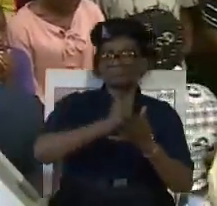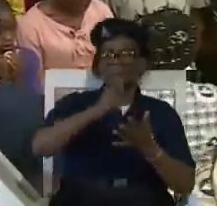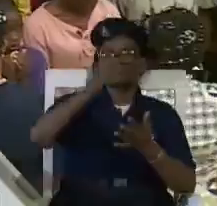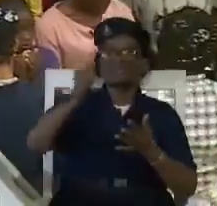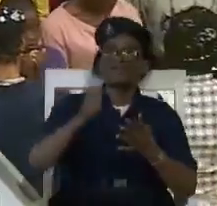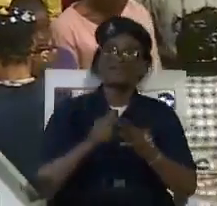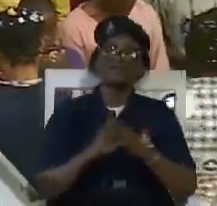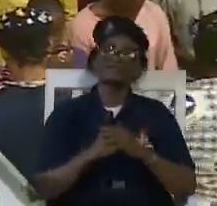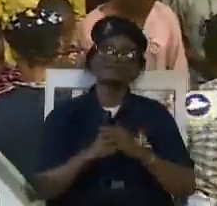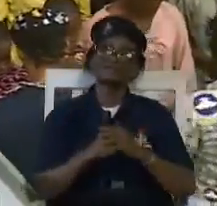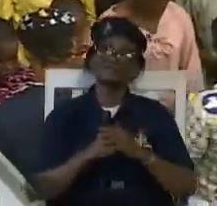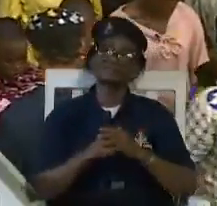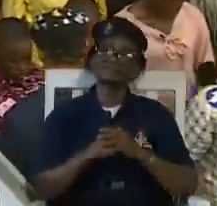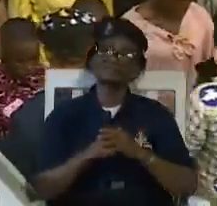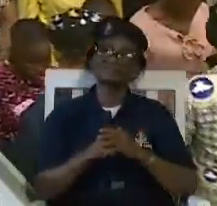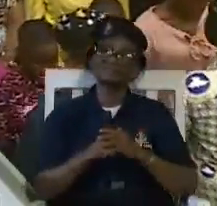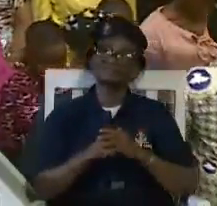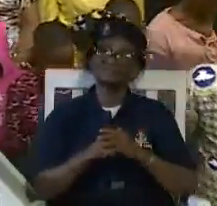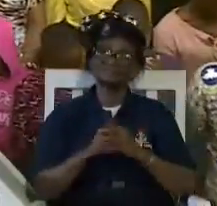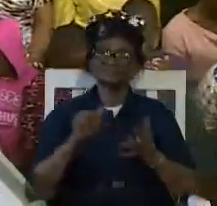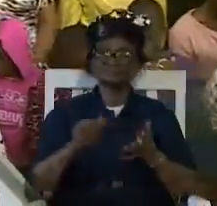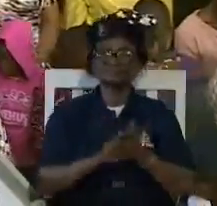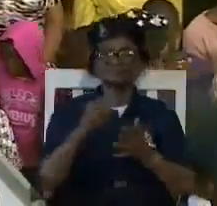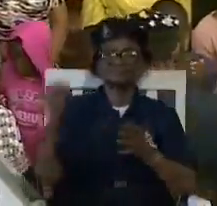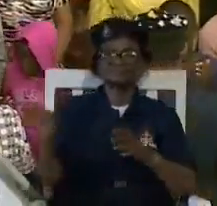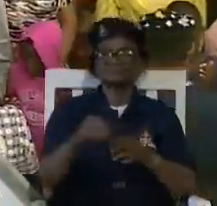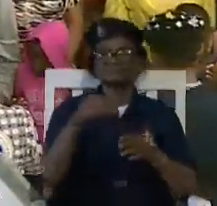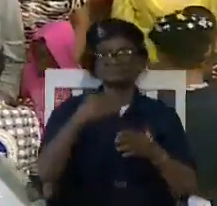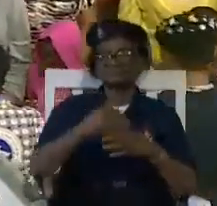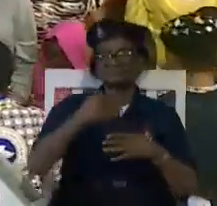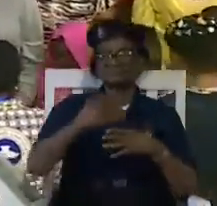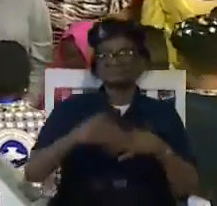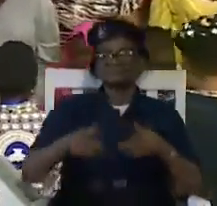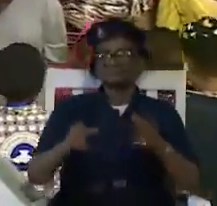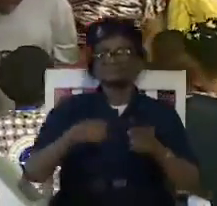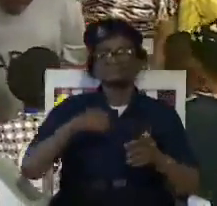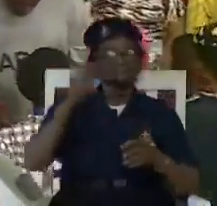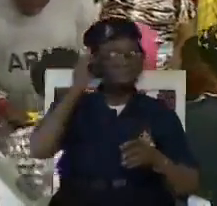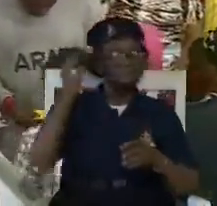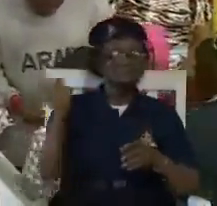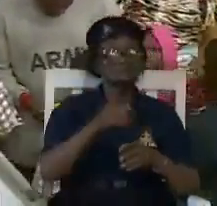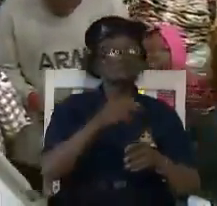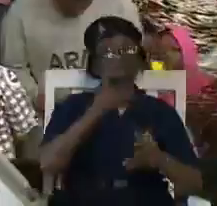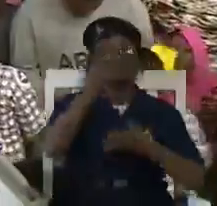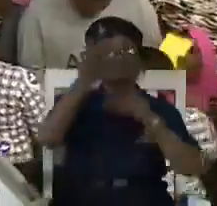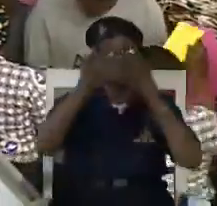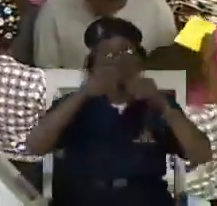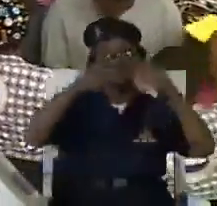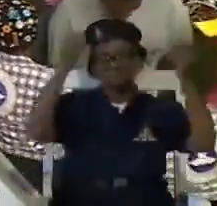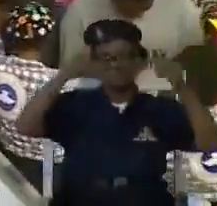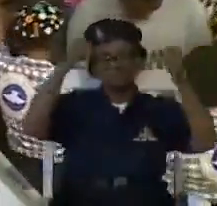Amen. Those of you in front, let me hear you shout hallelujah.